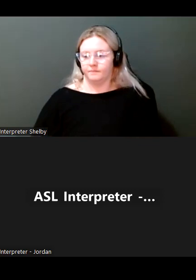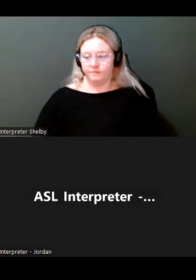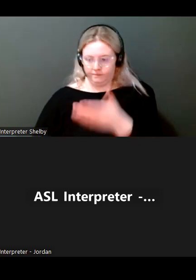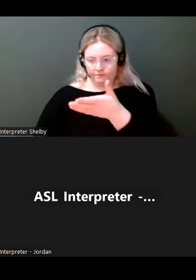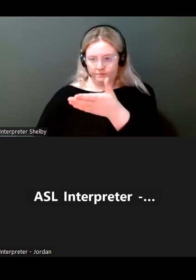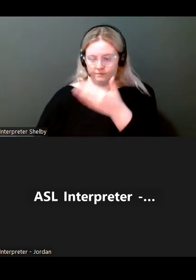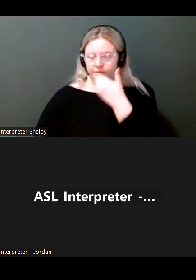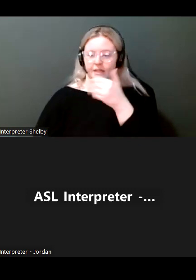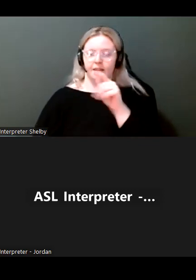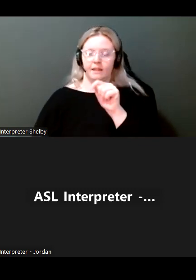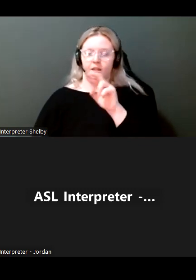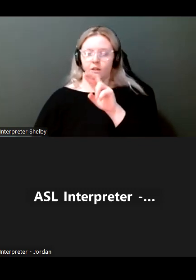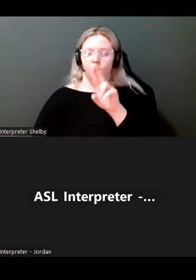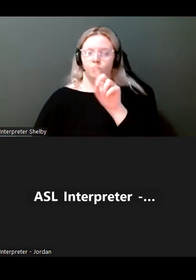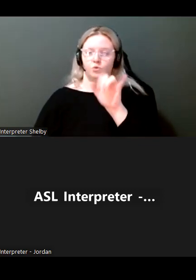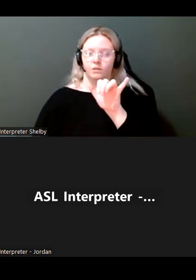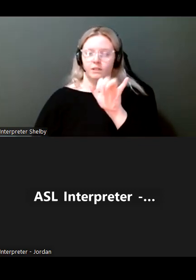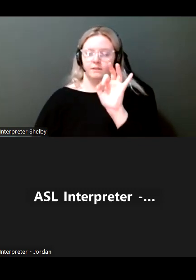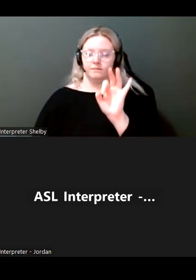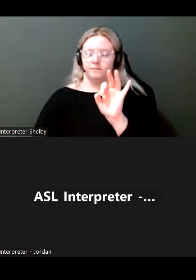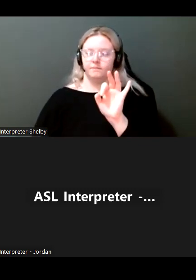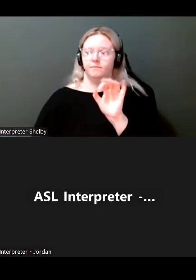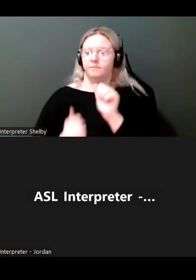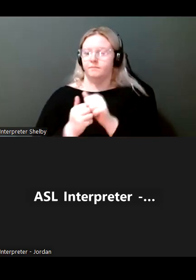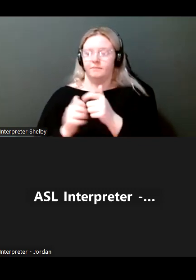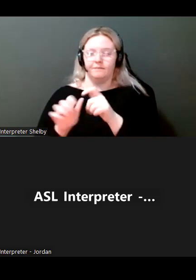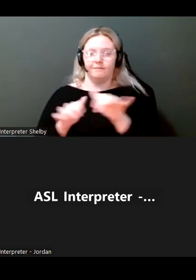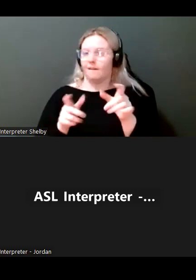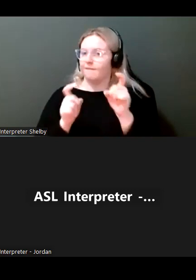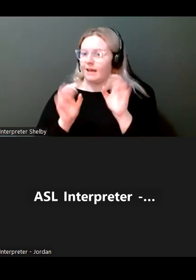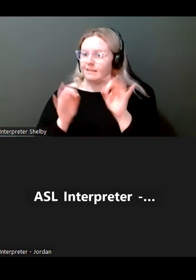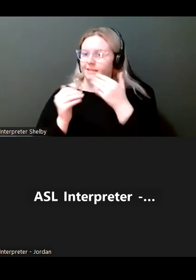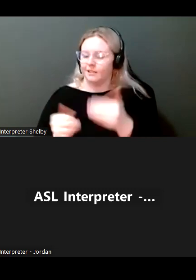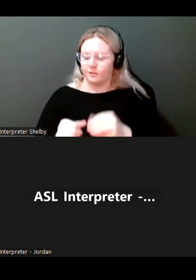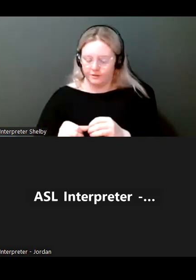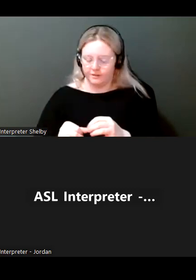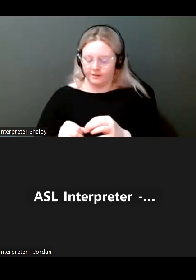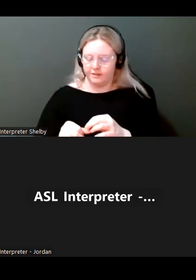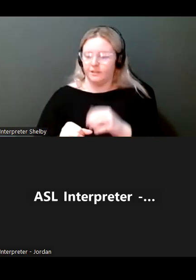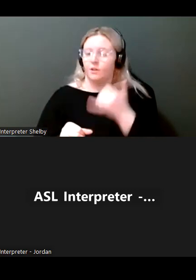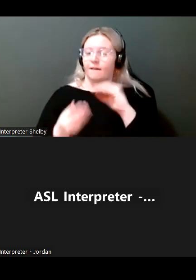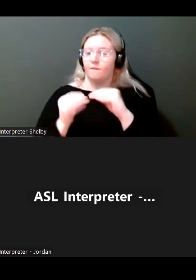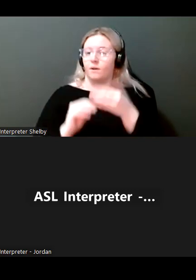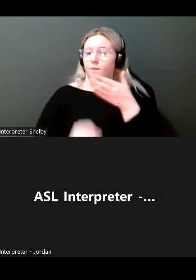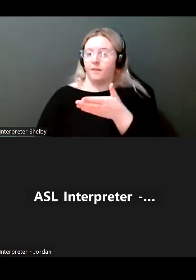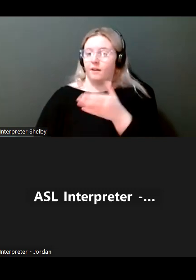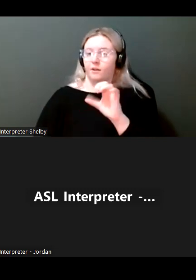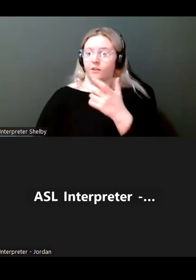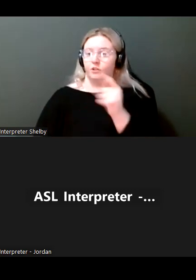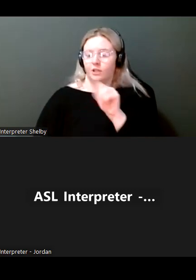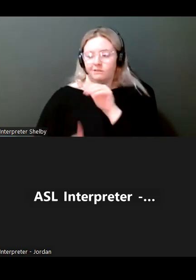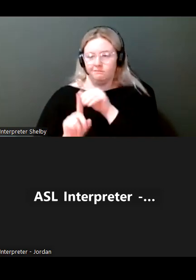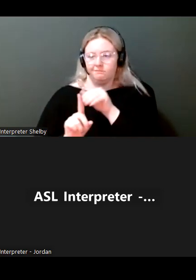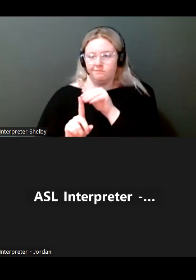so much, Trudy. Already has it in there with the quick fingers. Thank you so much. So that number is in the chat. So that's a reminder,